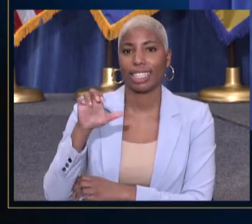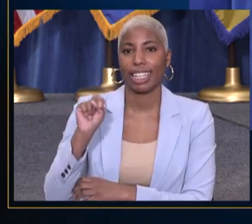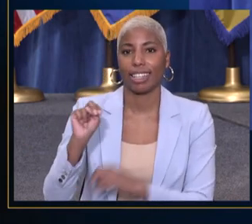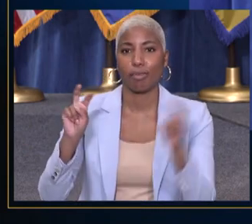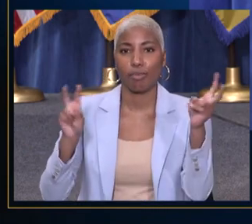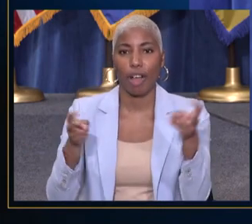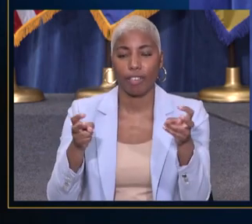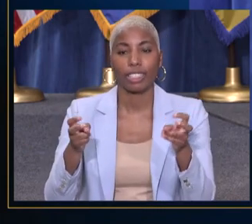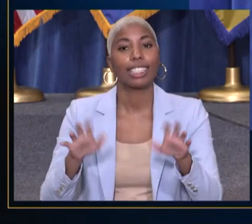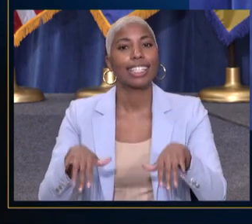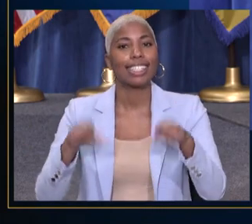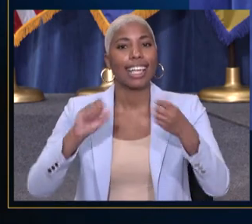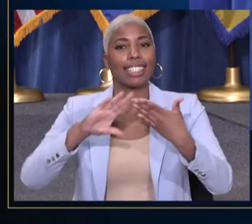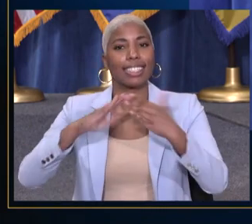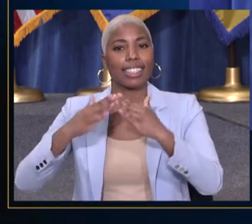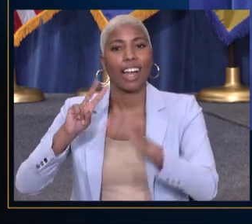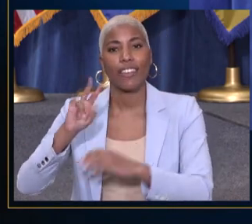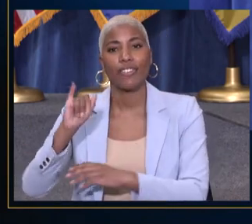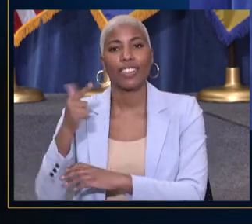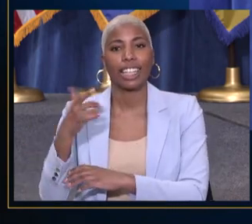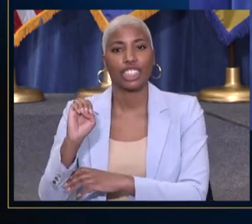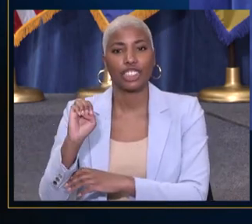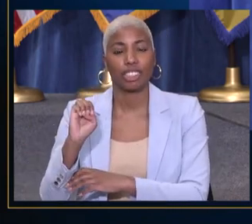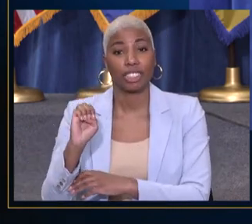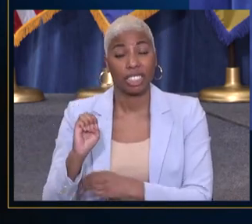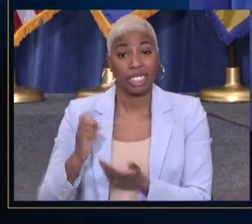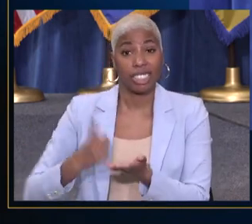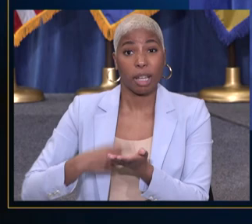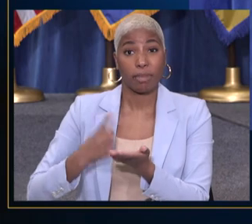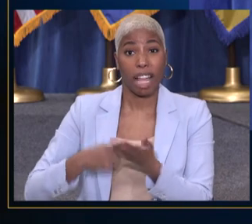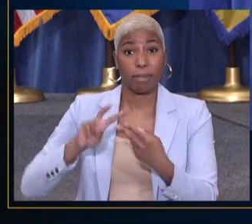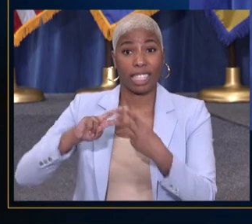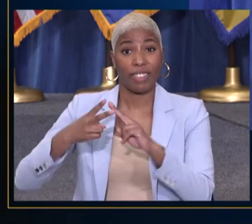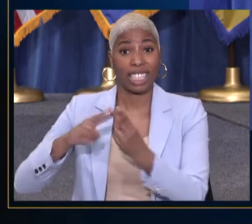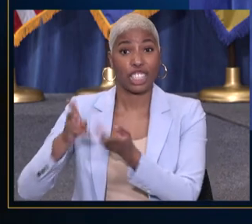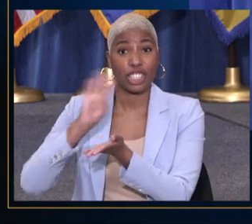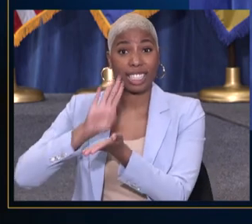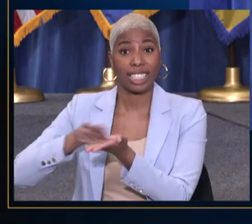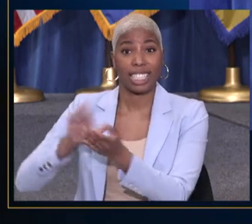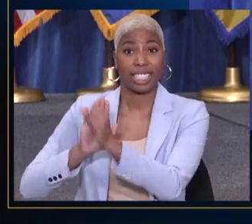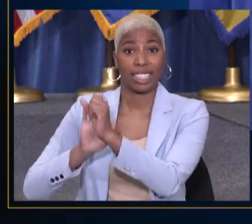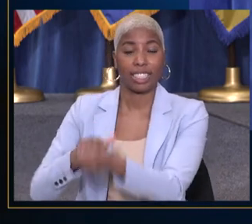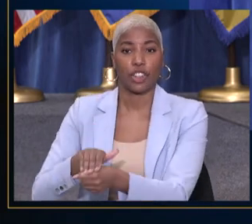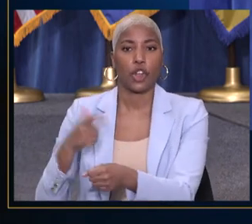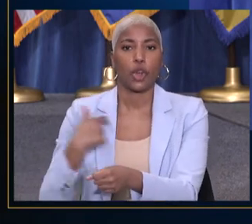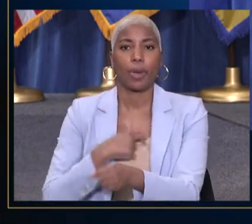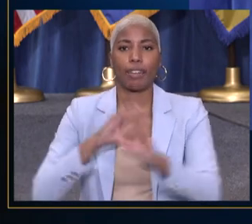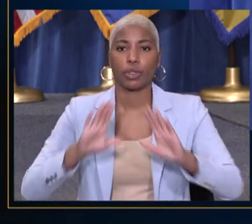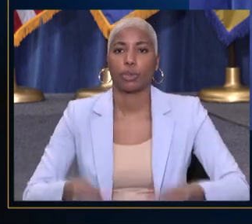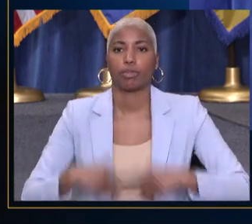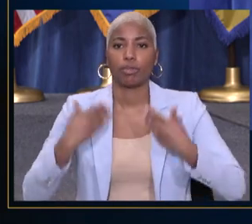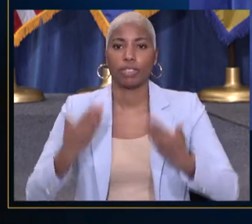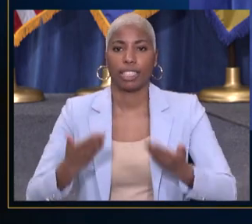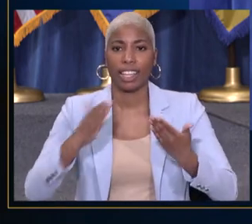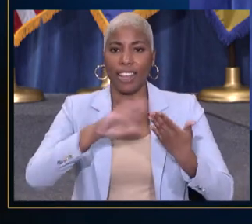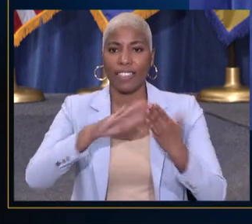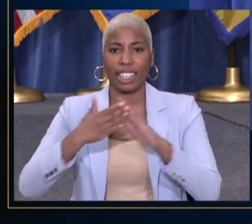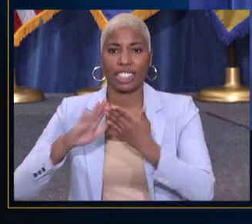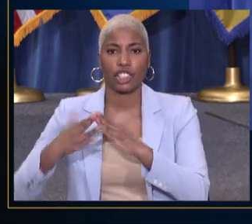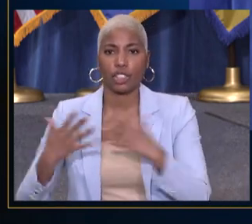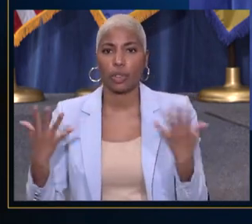of the village has been disempowered. So now we got to kind of like re-raise ourselves as a village. And so now we have to